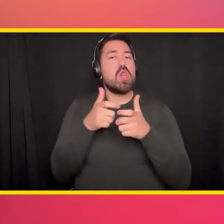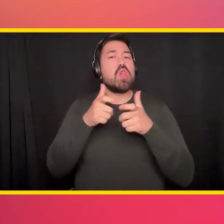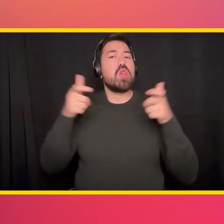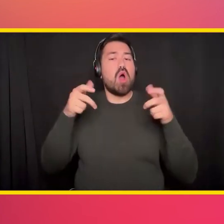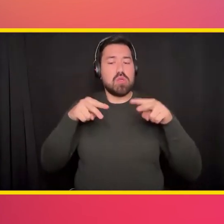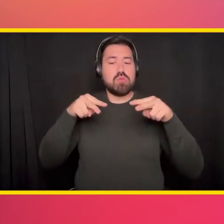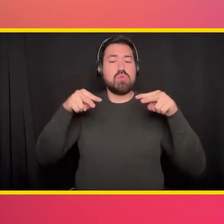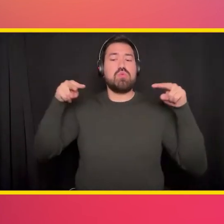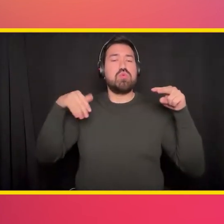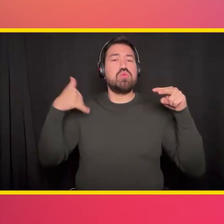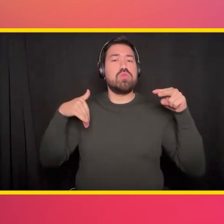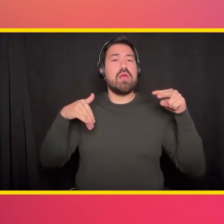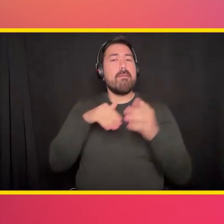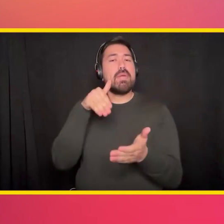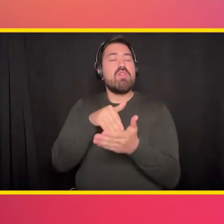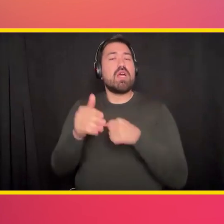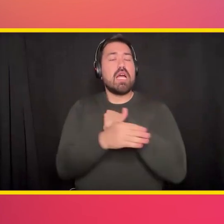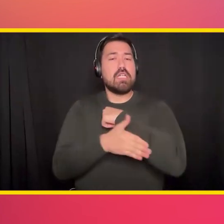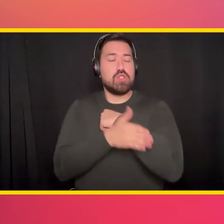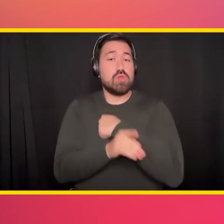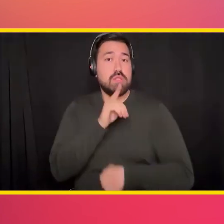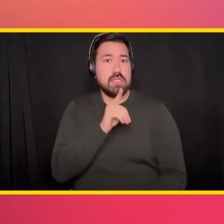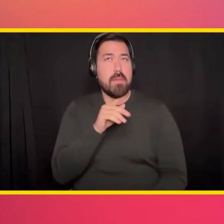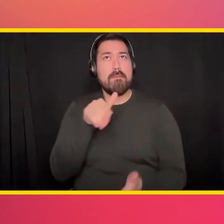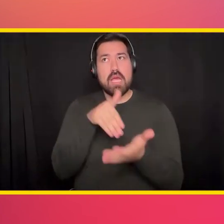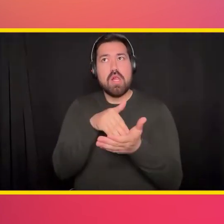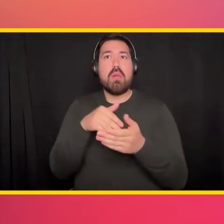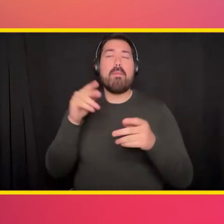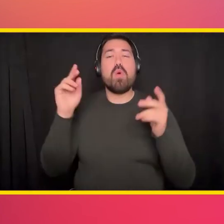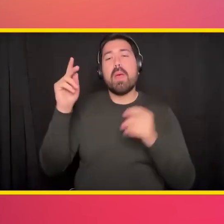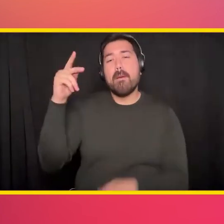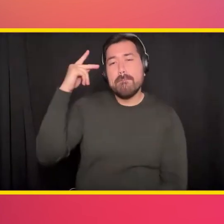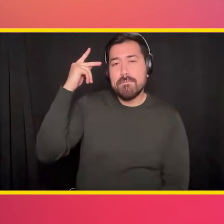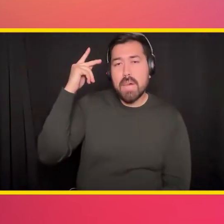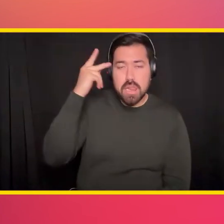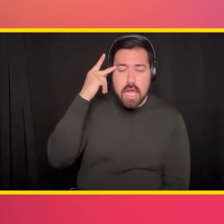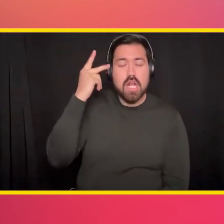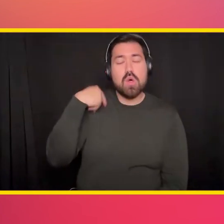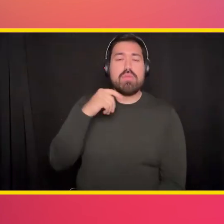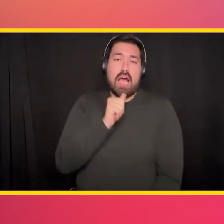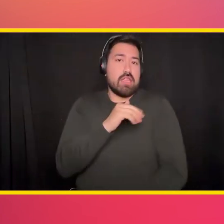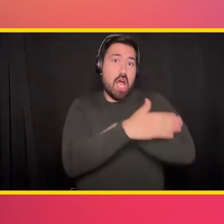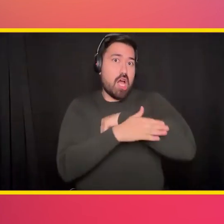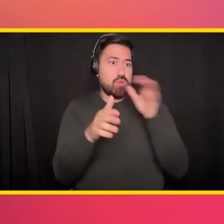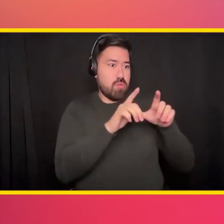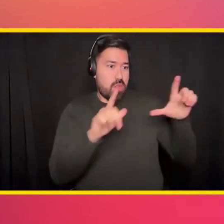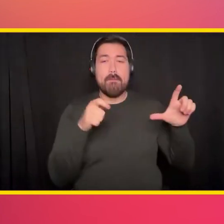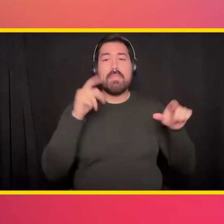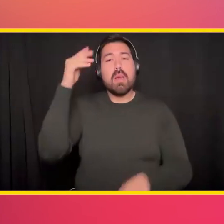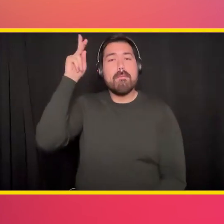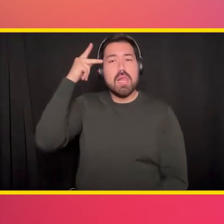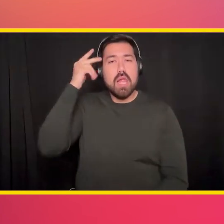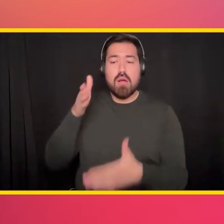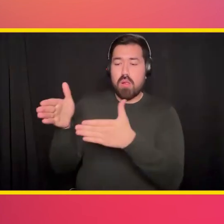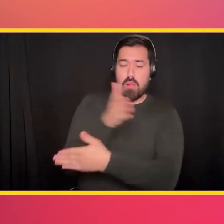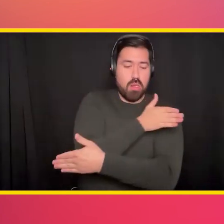swath of the centrist, the middle of the country, middle being on the political spectrum, not like geographically, on the middle on the political